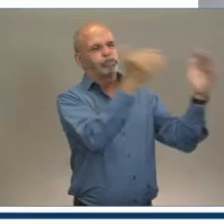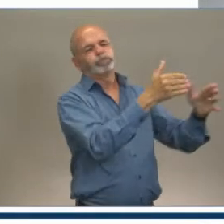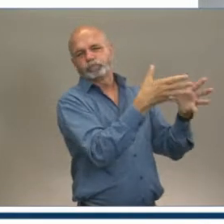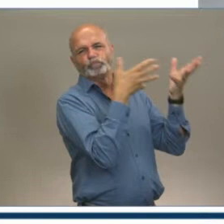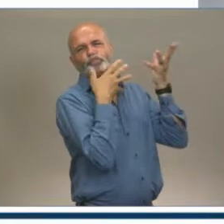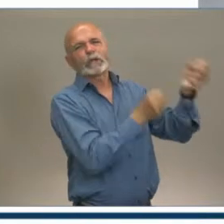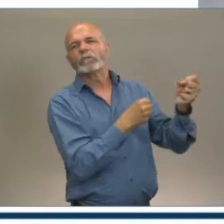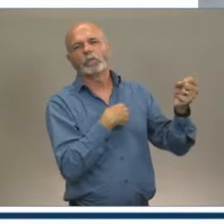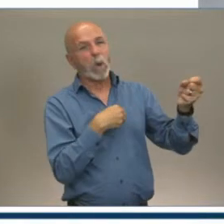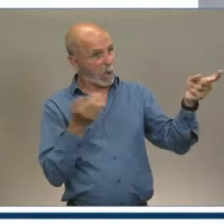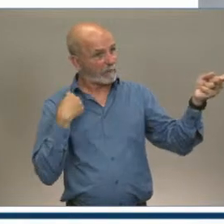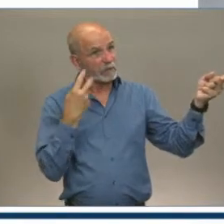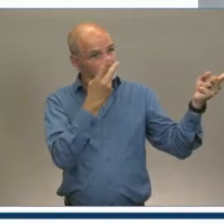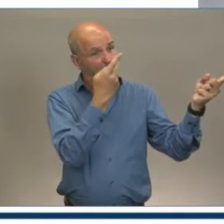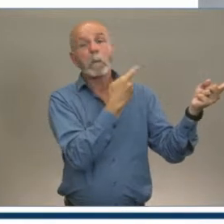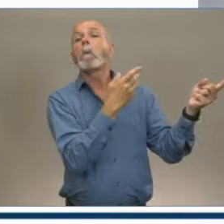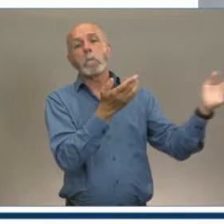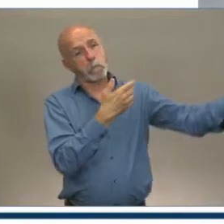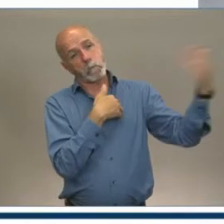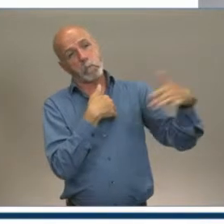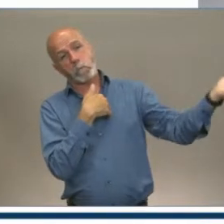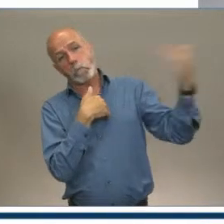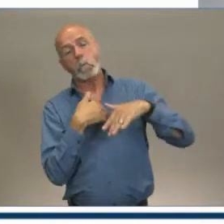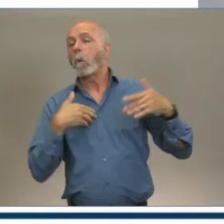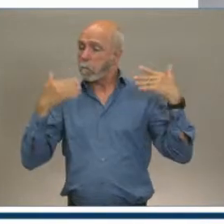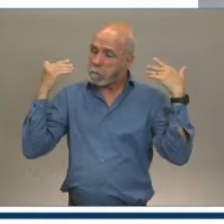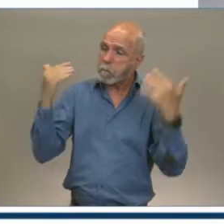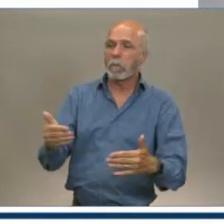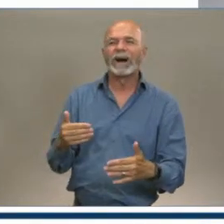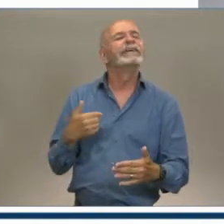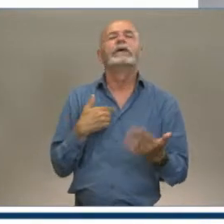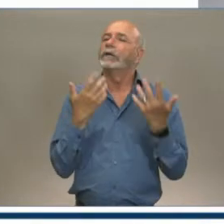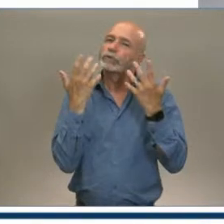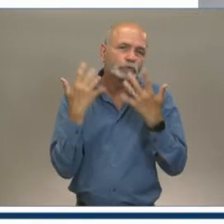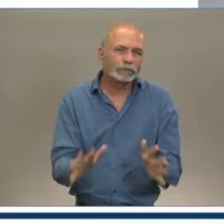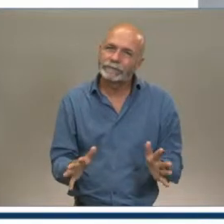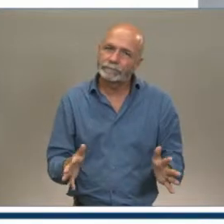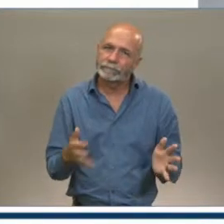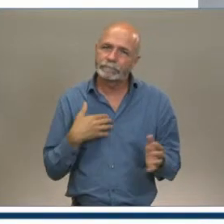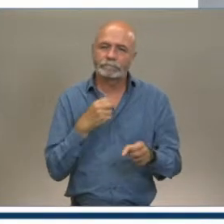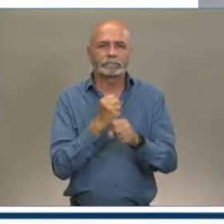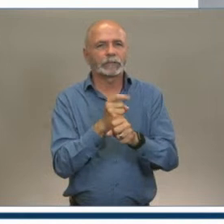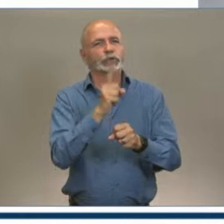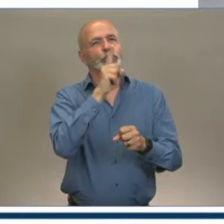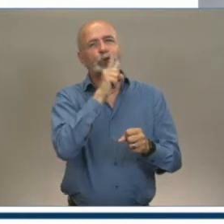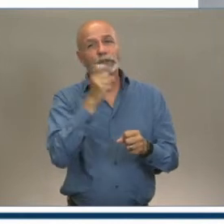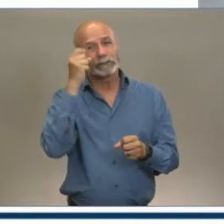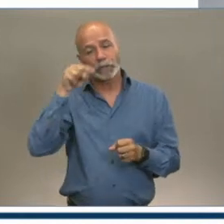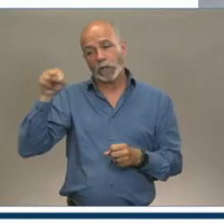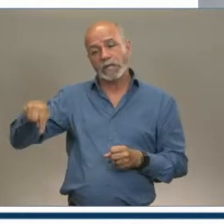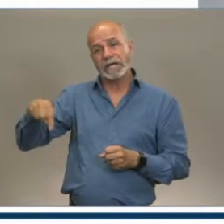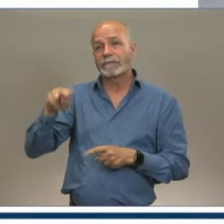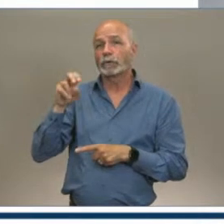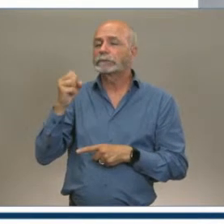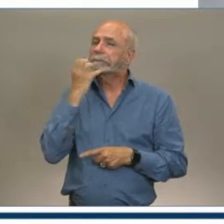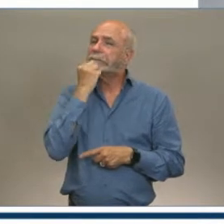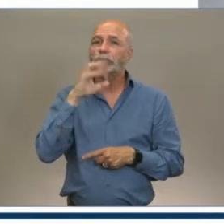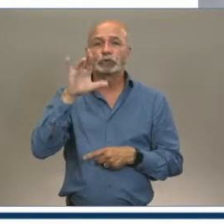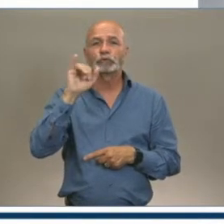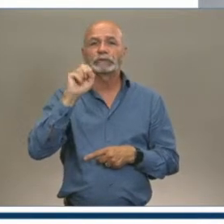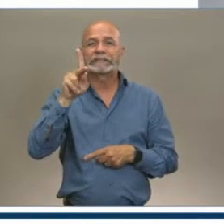they have at a border is indeed the truth. This is about mitigation of risks, and as we continue to develop a